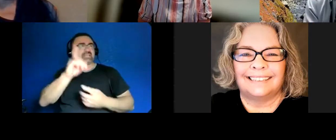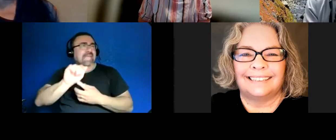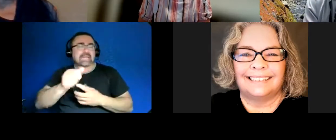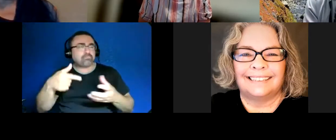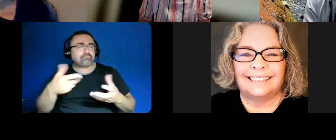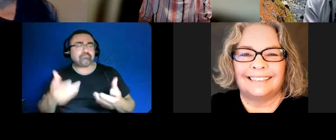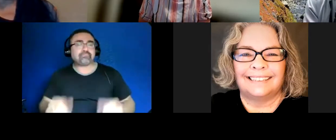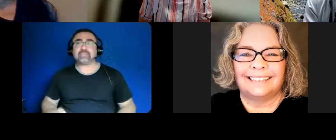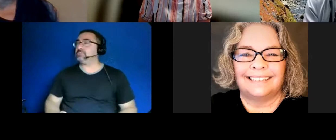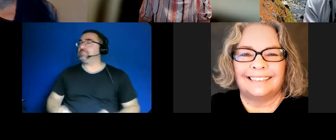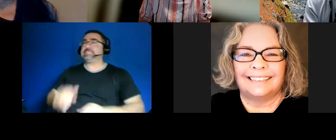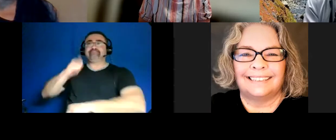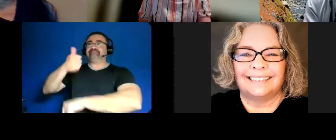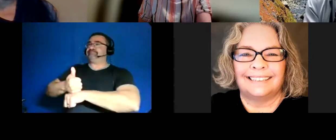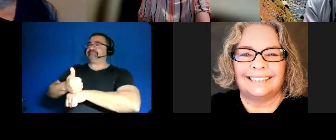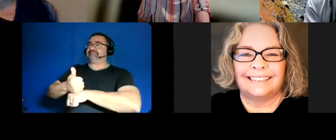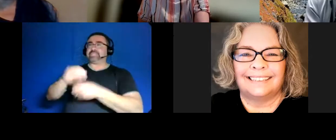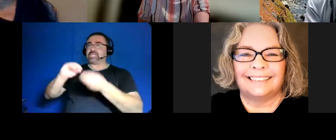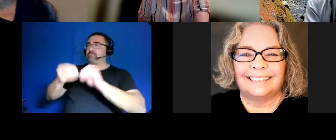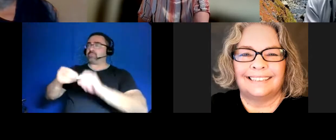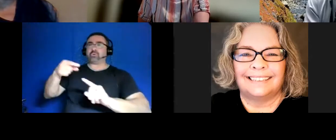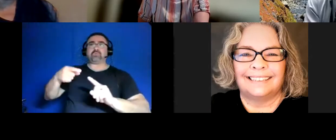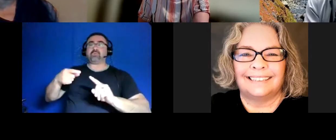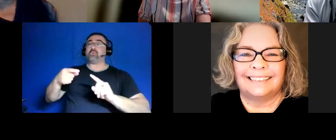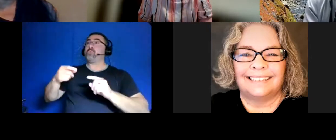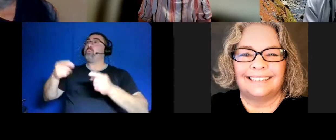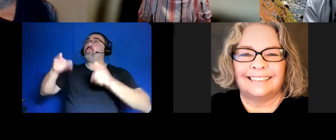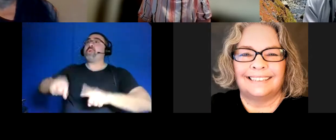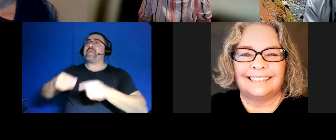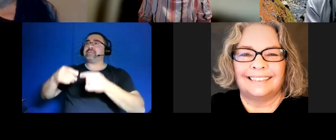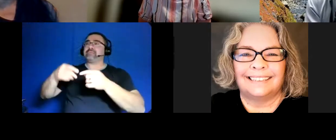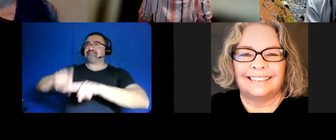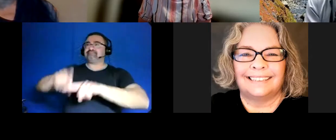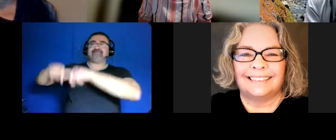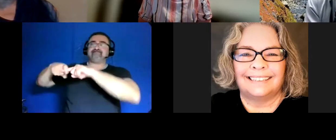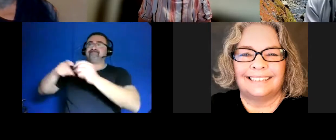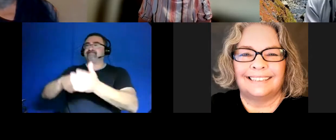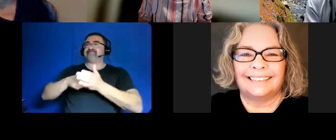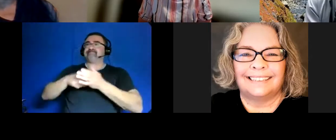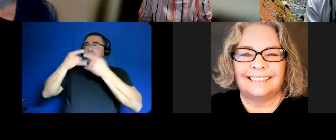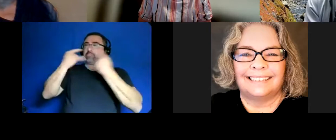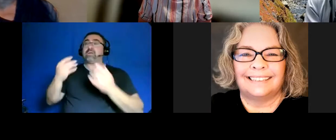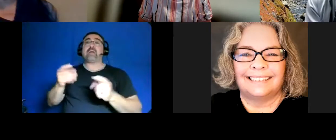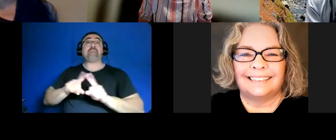Well, we did not set a specific number, but we continue to monitor. Definitely, if we start seeing